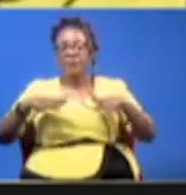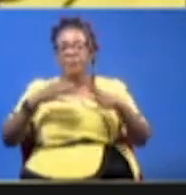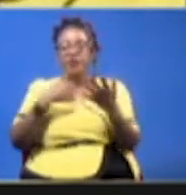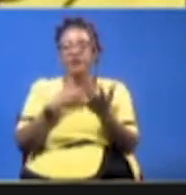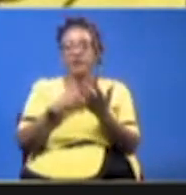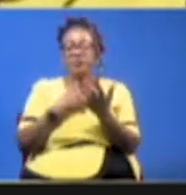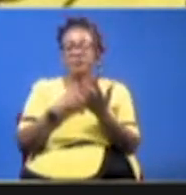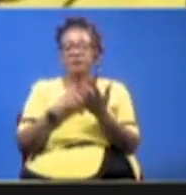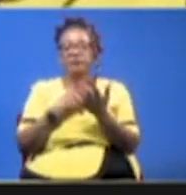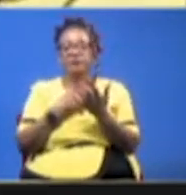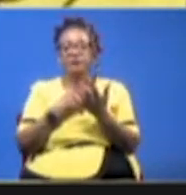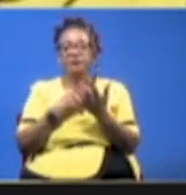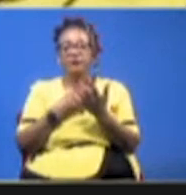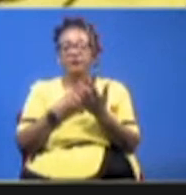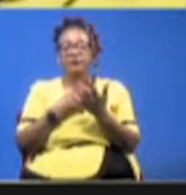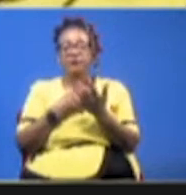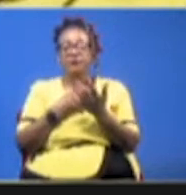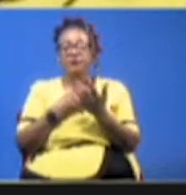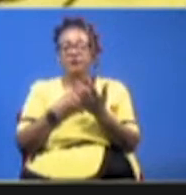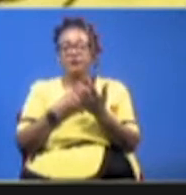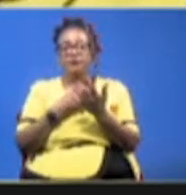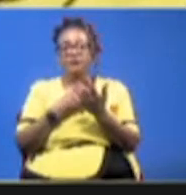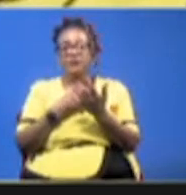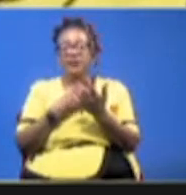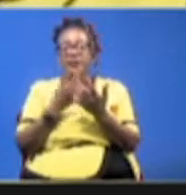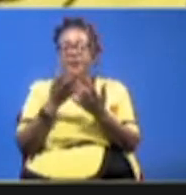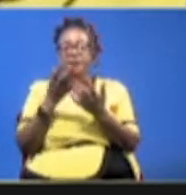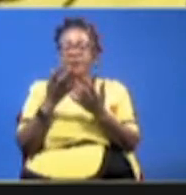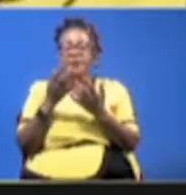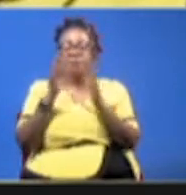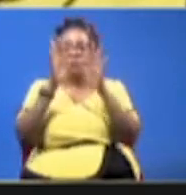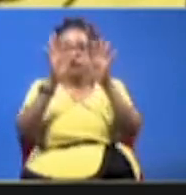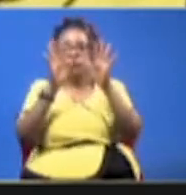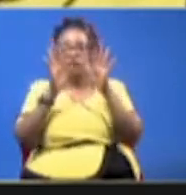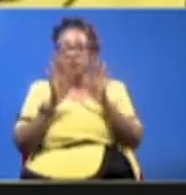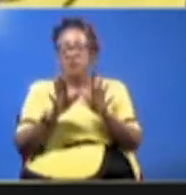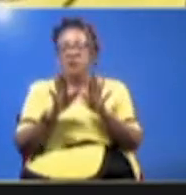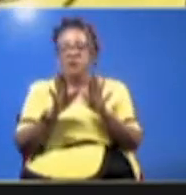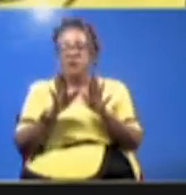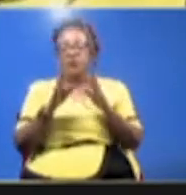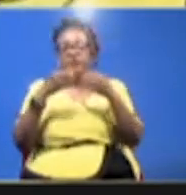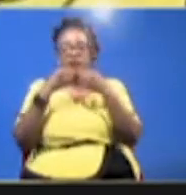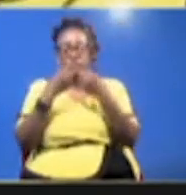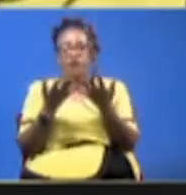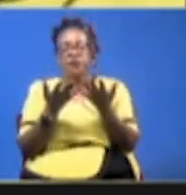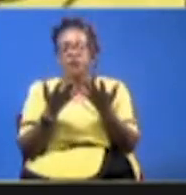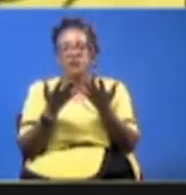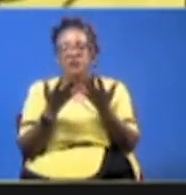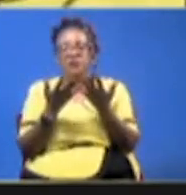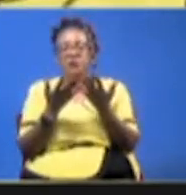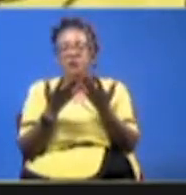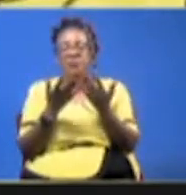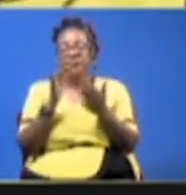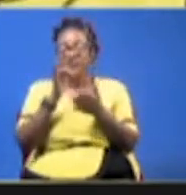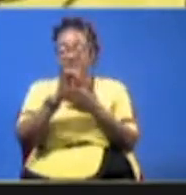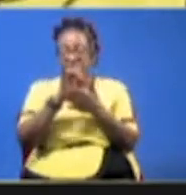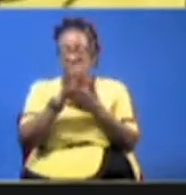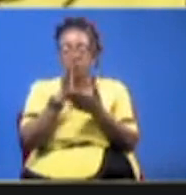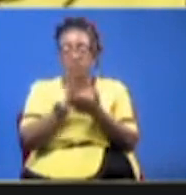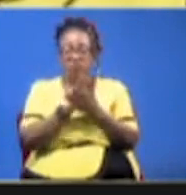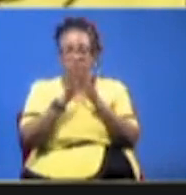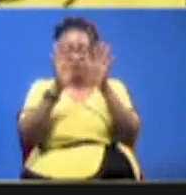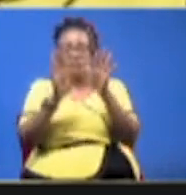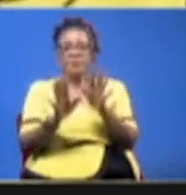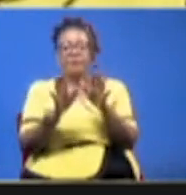buy-in in terms of, you know, the importance of these disclosures is very important.